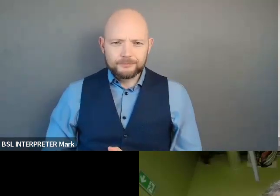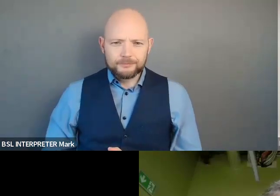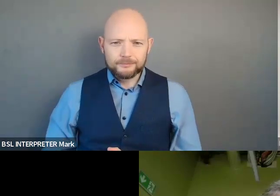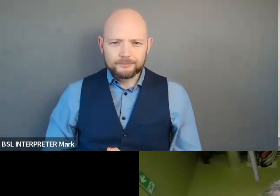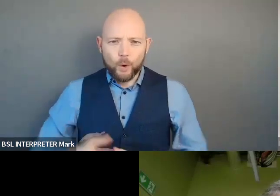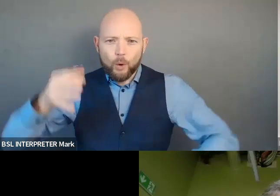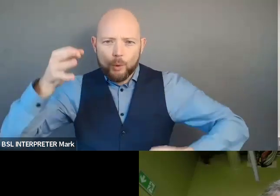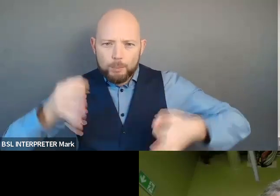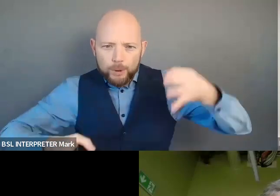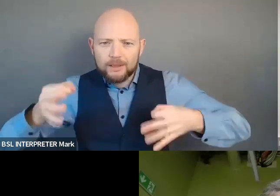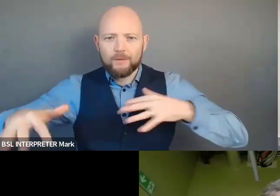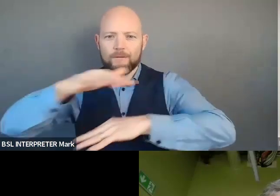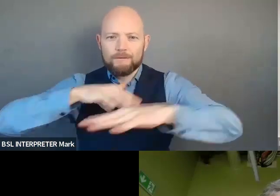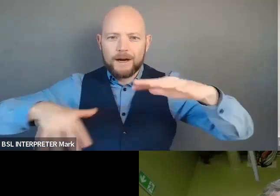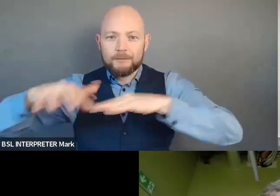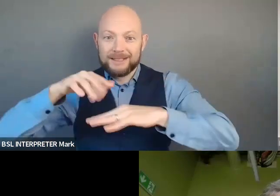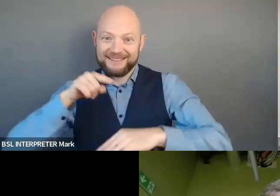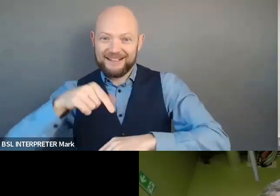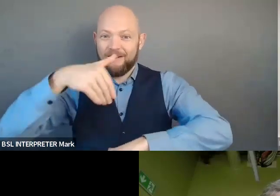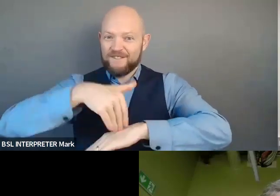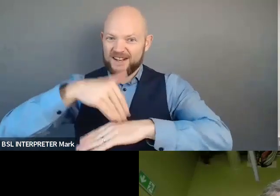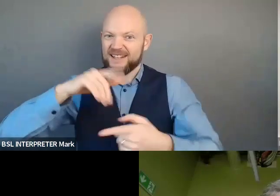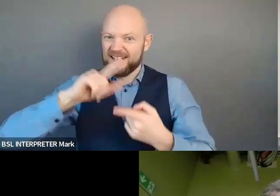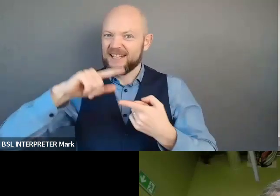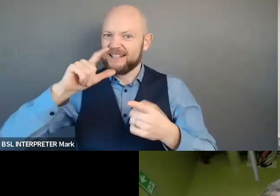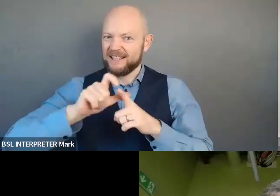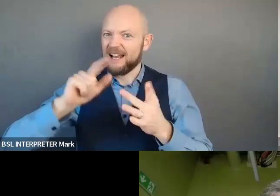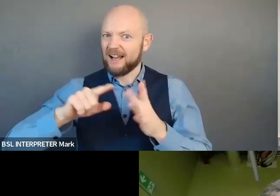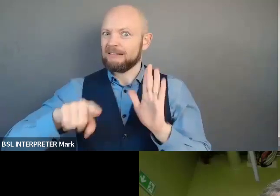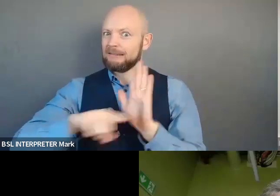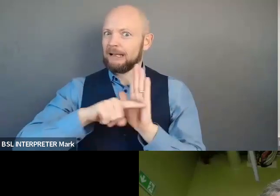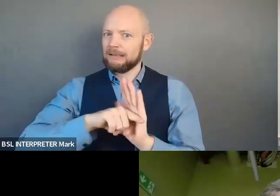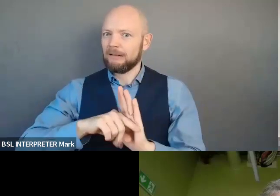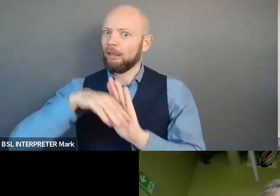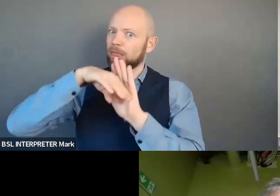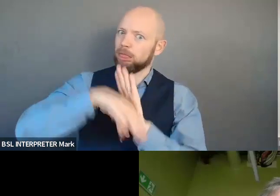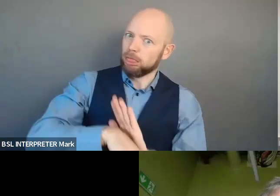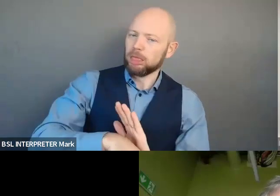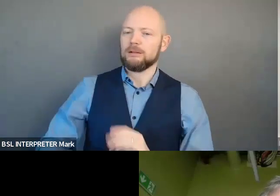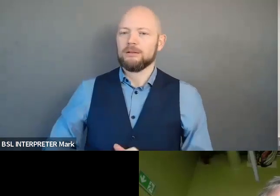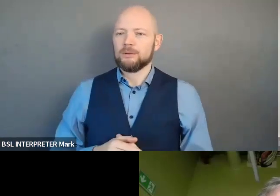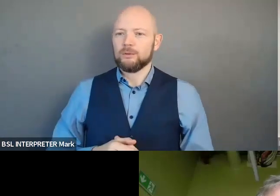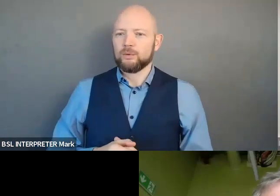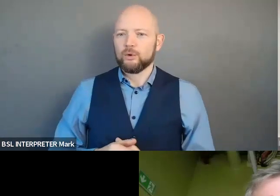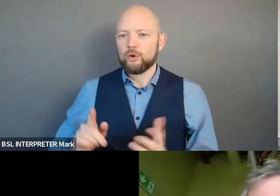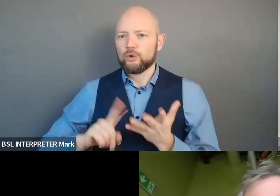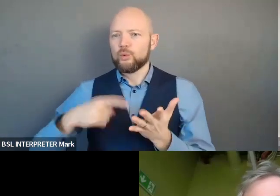political environment for EDI actions and research, how does UKRI propose to navigate these political challenges?